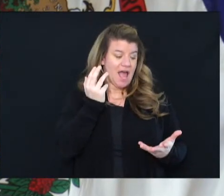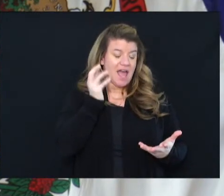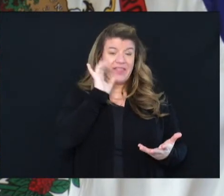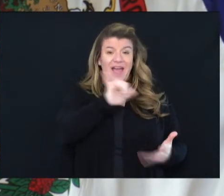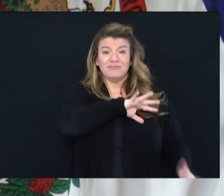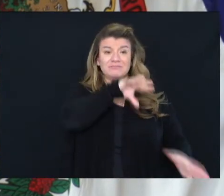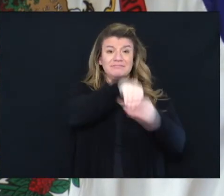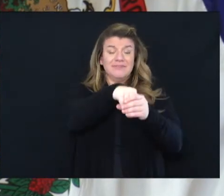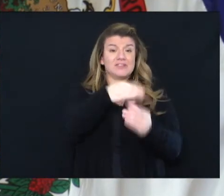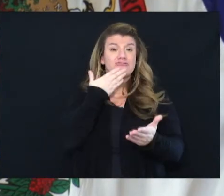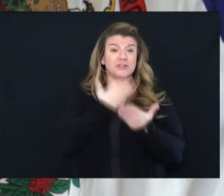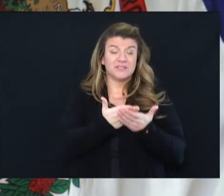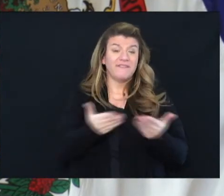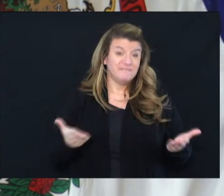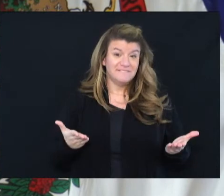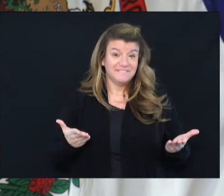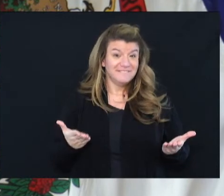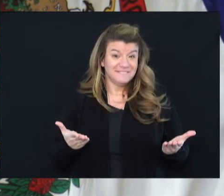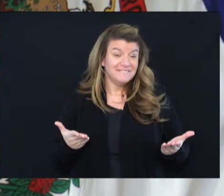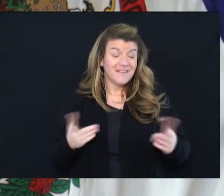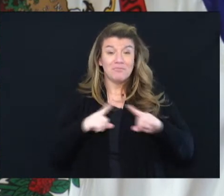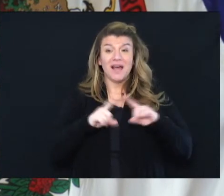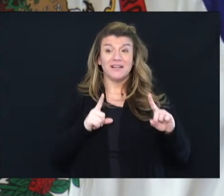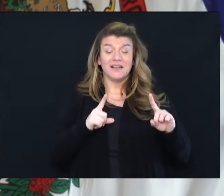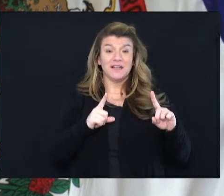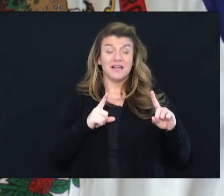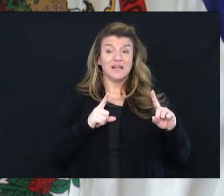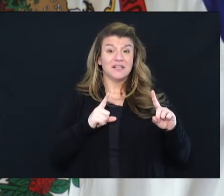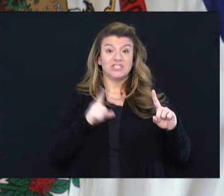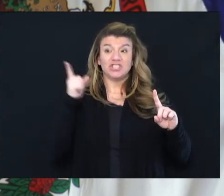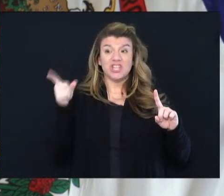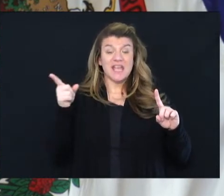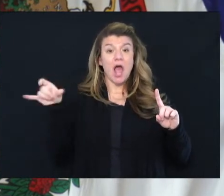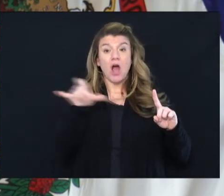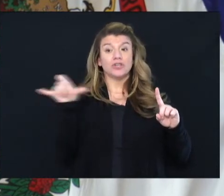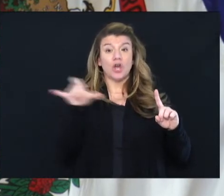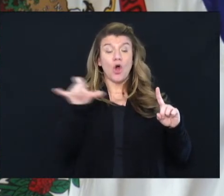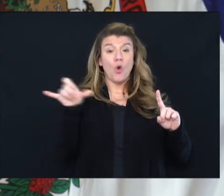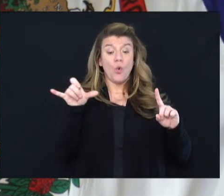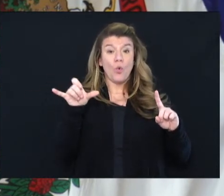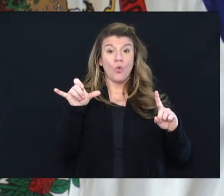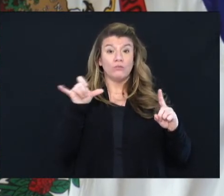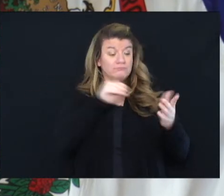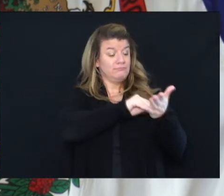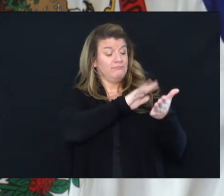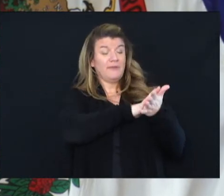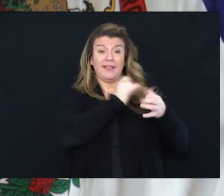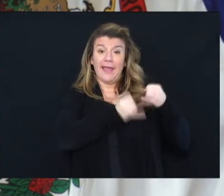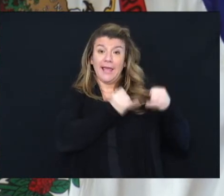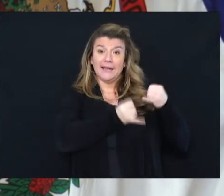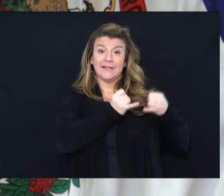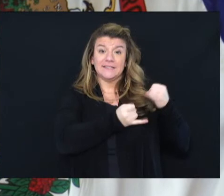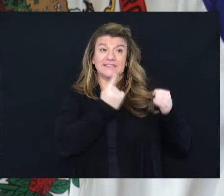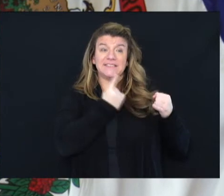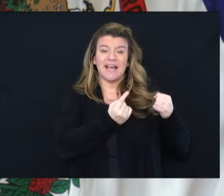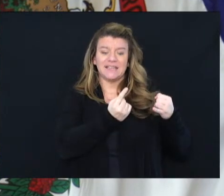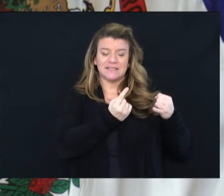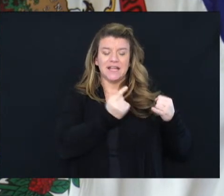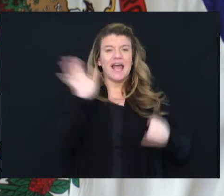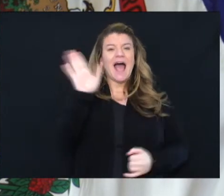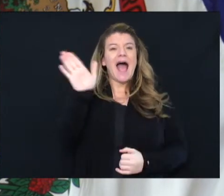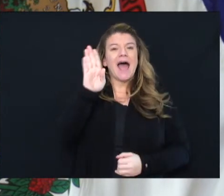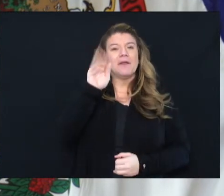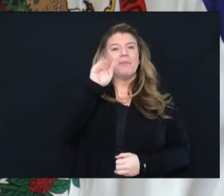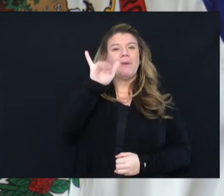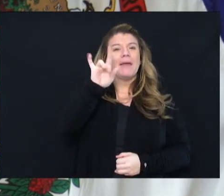great stuff to me. But, she also ends it up by saying, and be sure and say hi to Baby